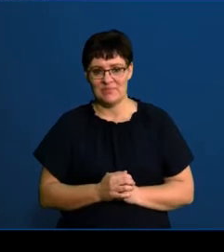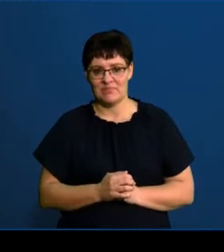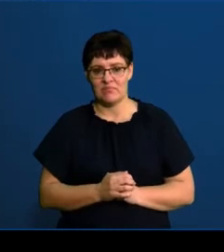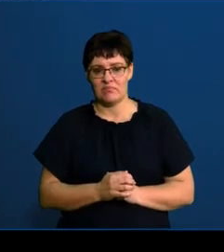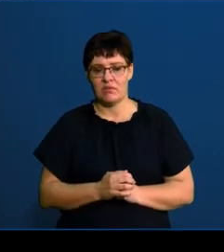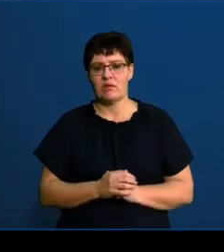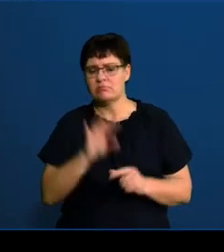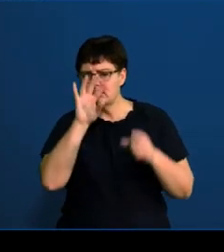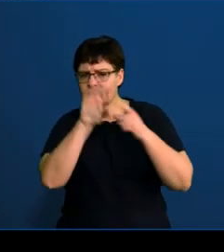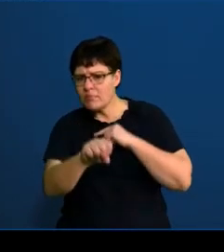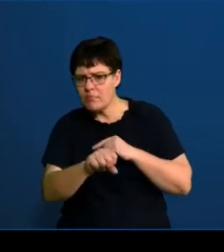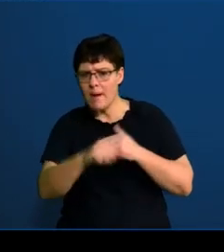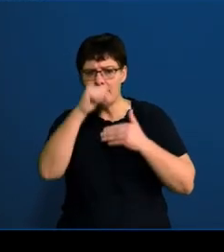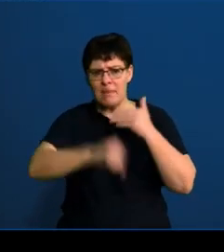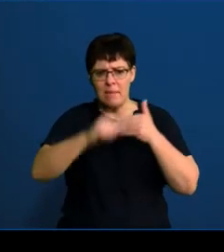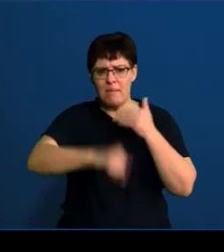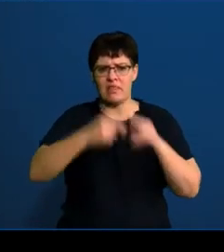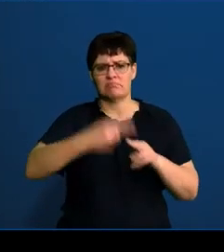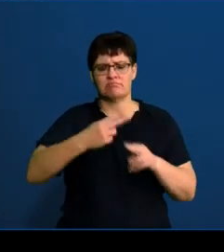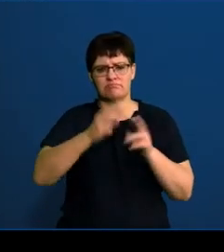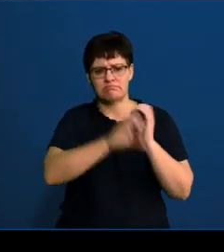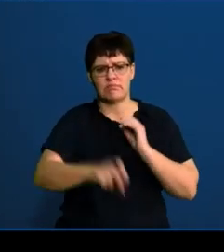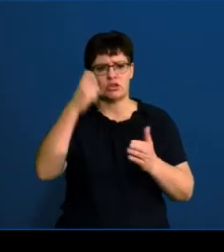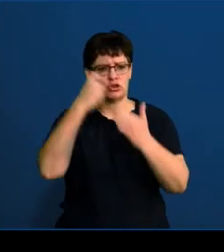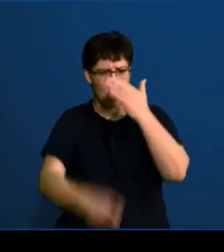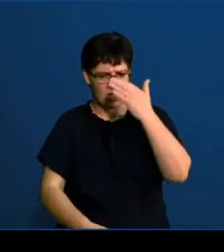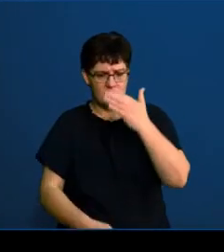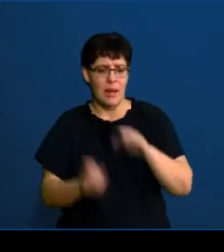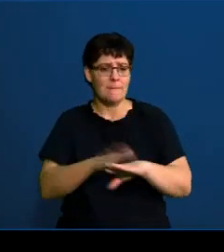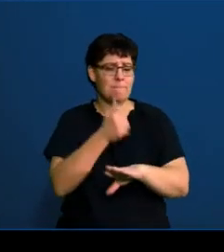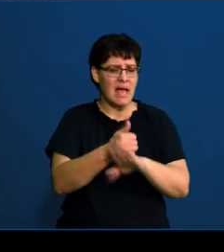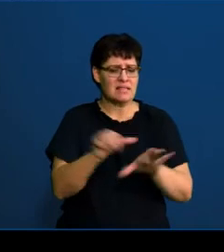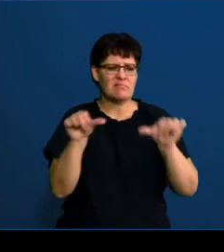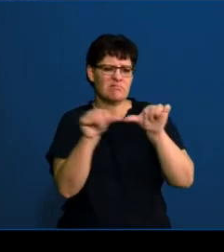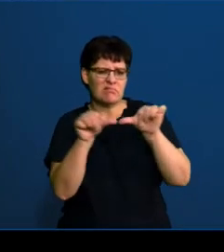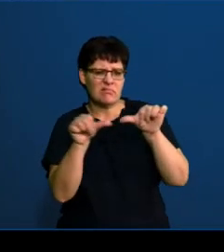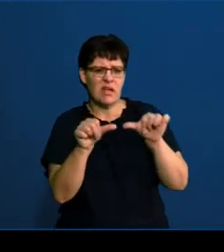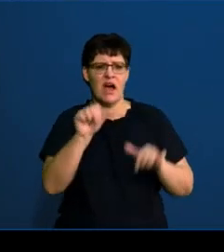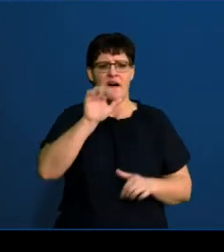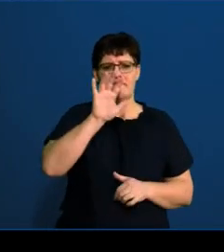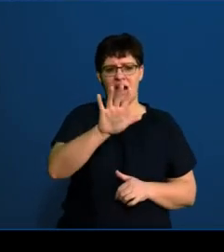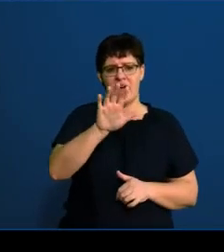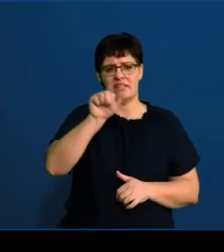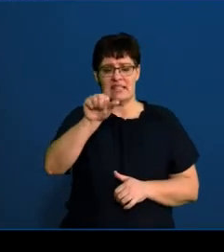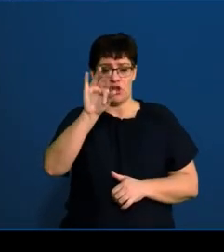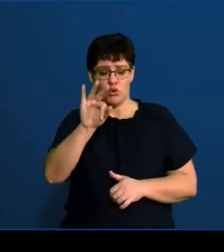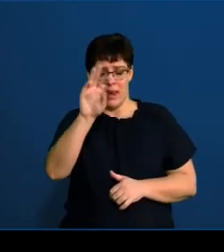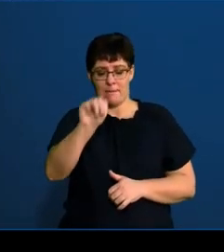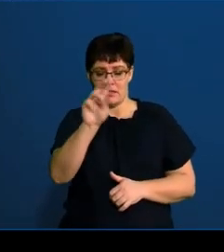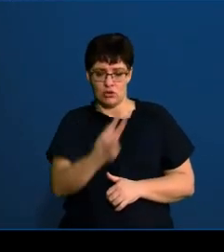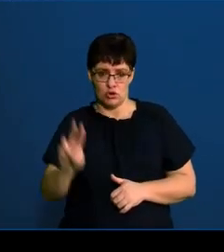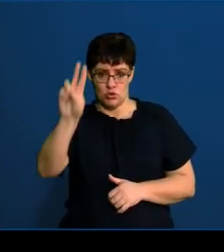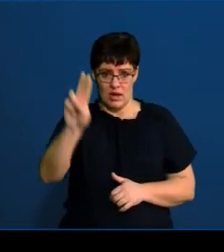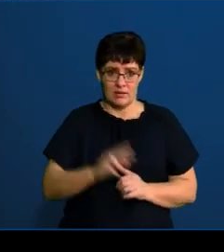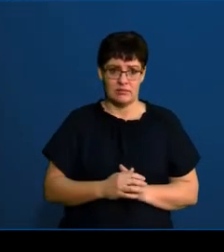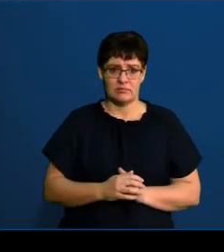Determine the monthly sewer charge A based on a stand of 563 meters squared. Now, I